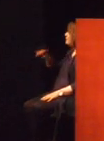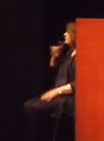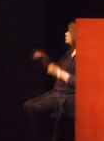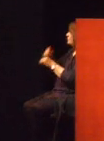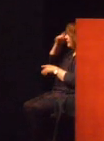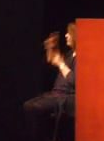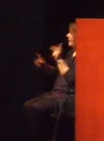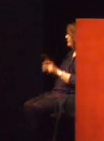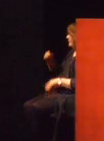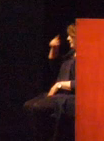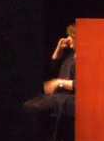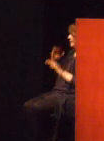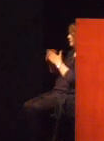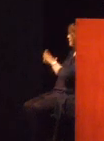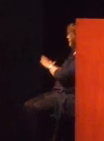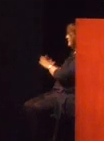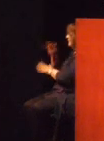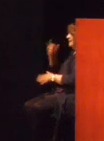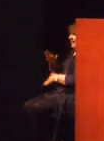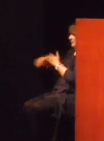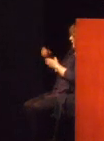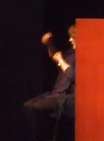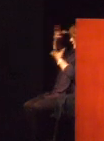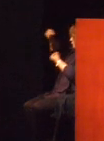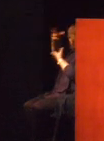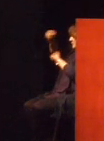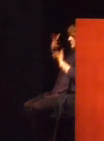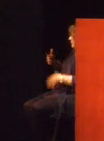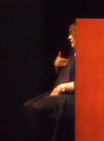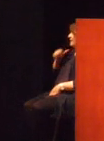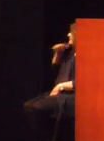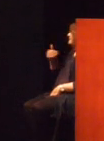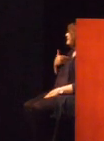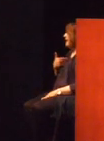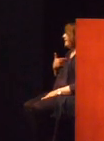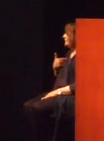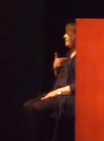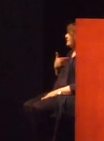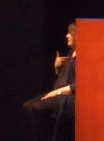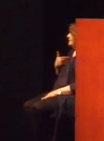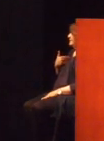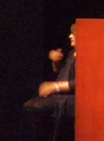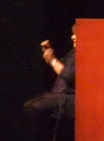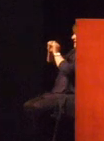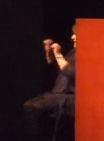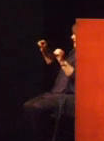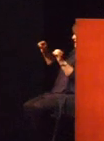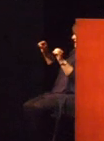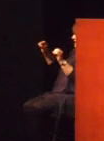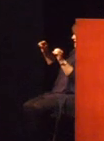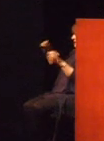black people and black communities, because that was all the input I was getting. And I didn't have any impetus